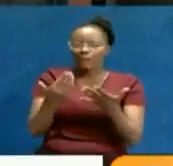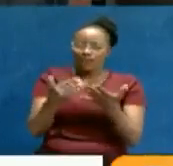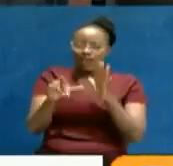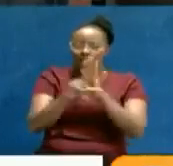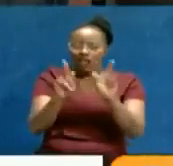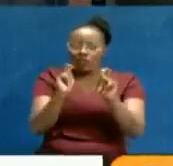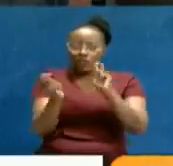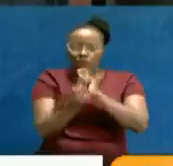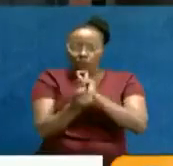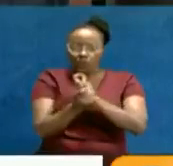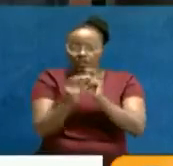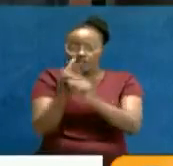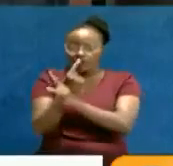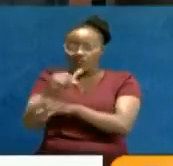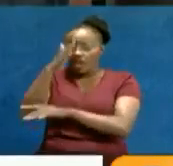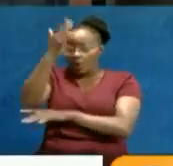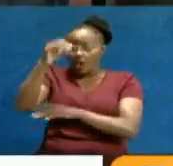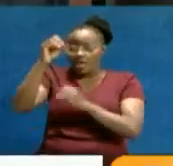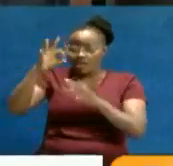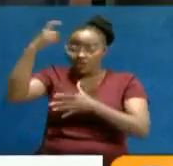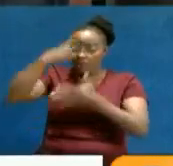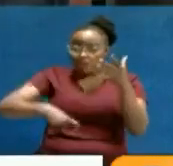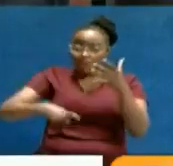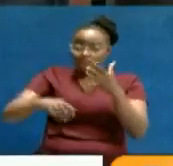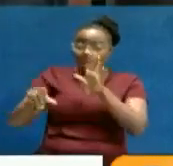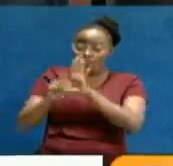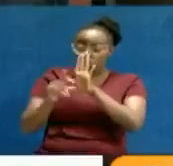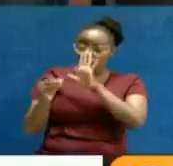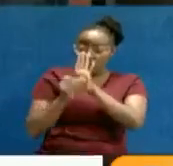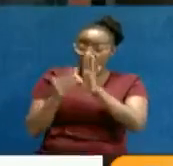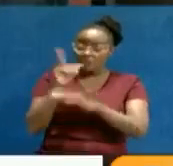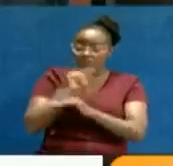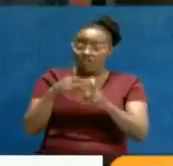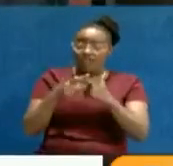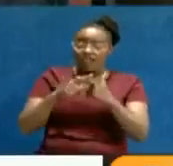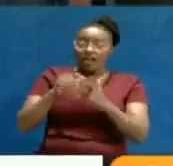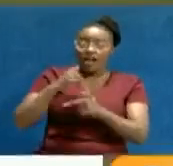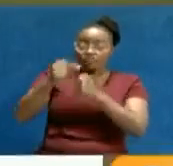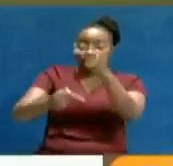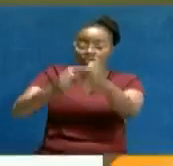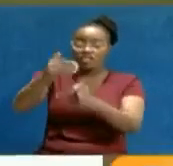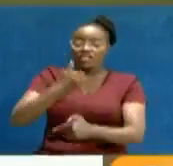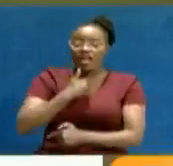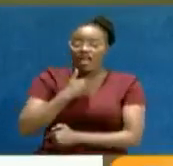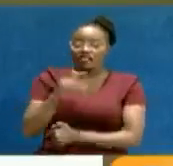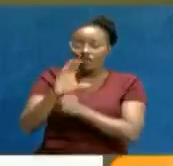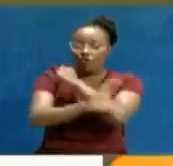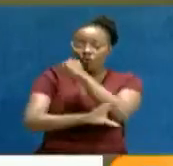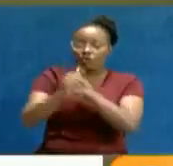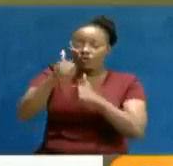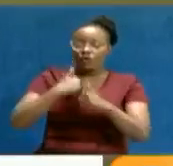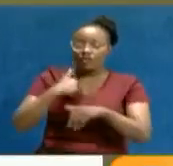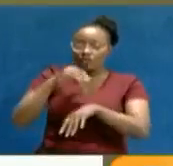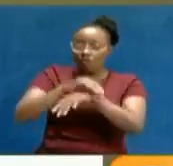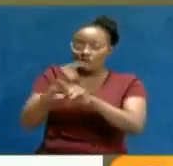legislative changes in some cases, because if tariffs are legislated, then they have to go through a process. For countries that have embraced